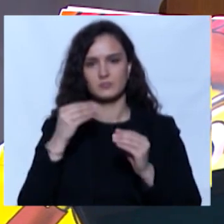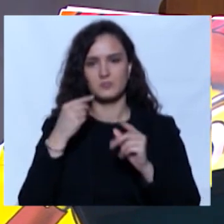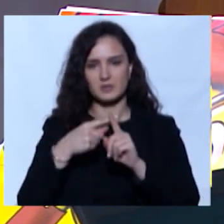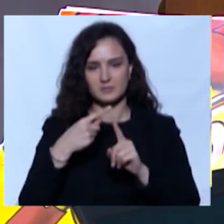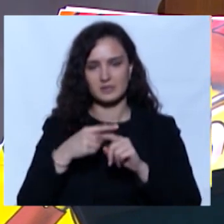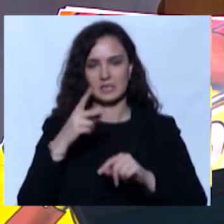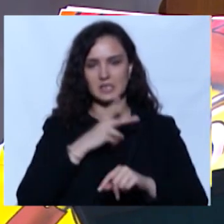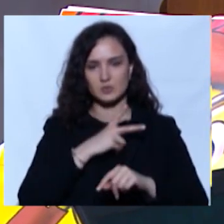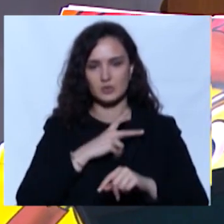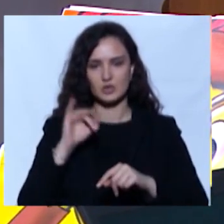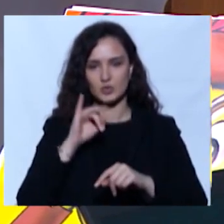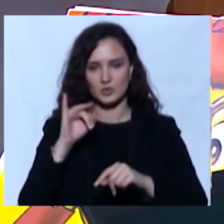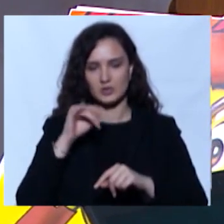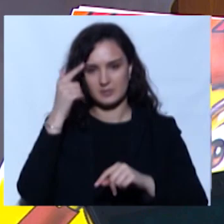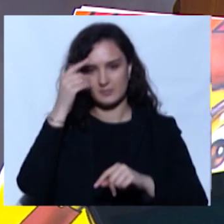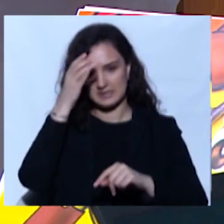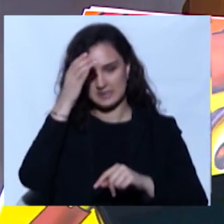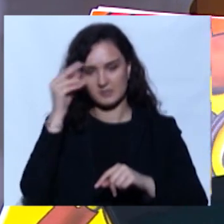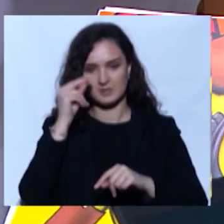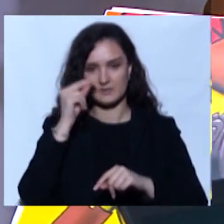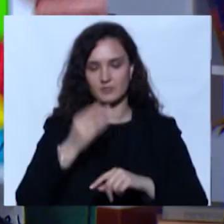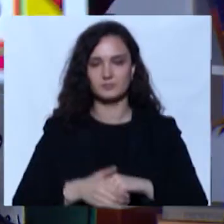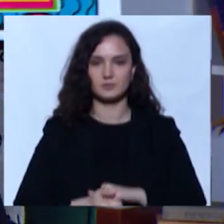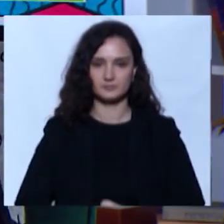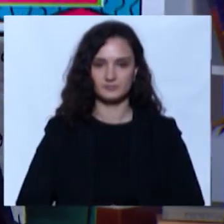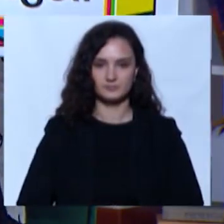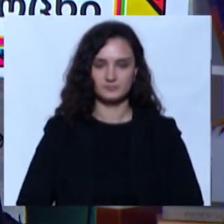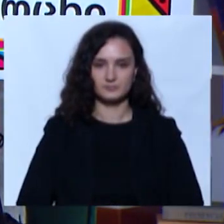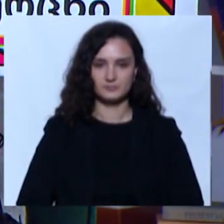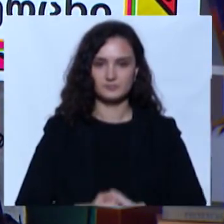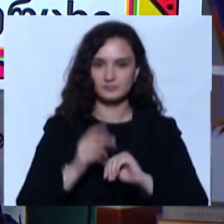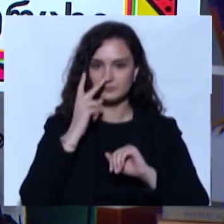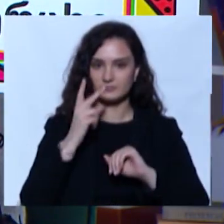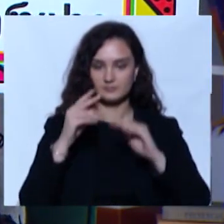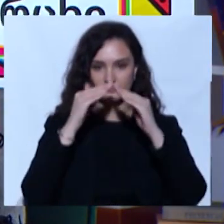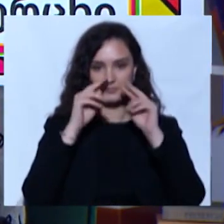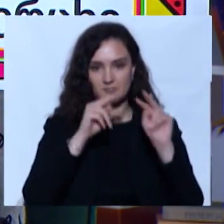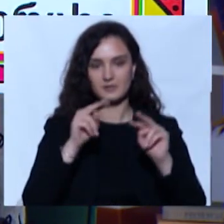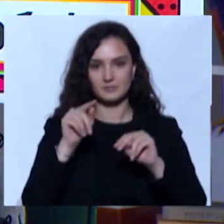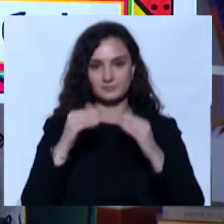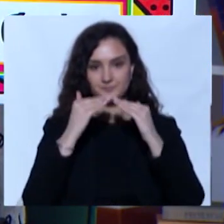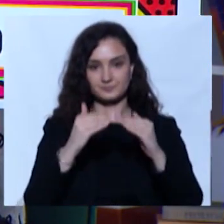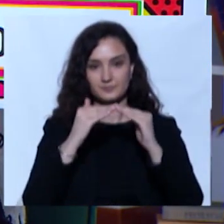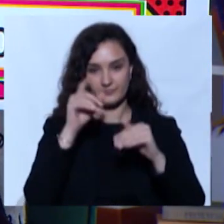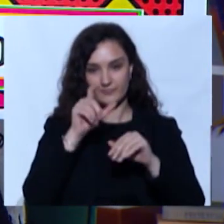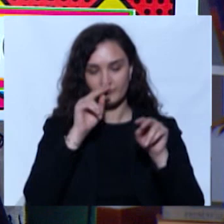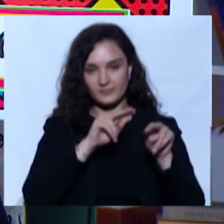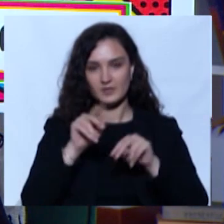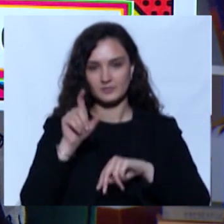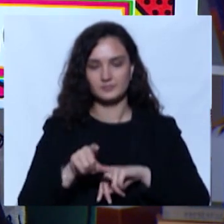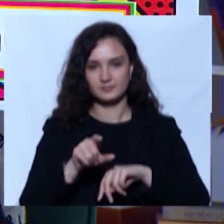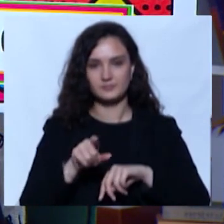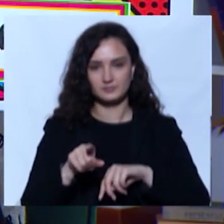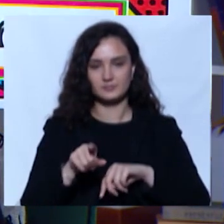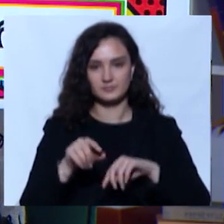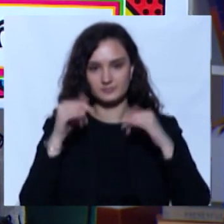English, and history. Meow. He could see the farm. The farmer wanted milk from